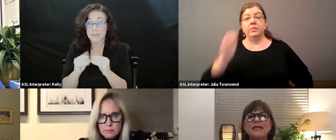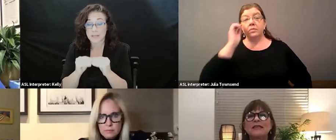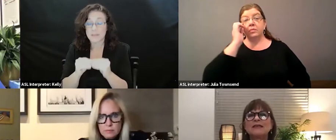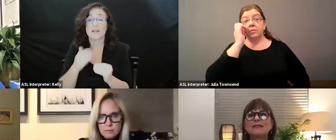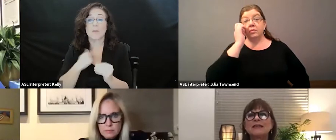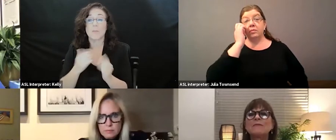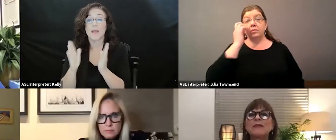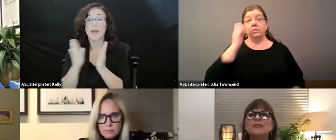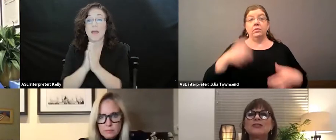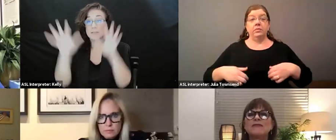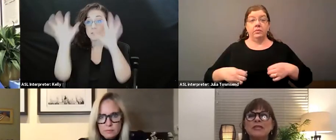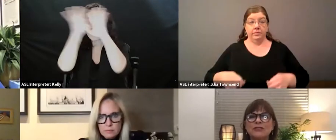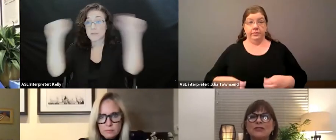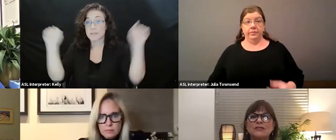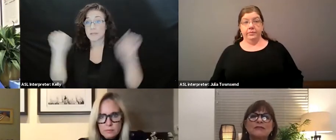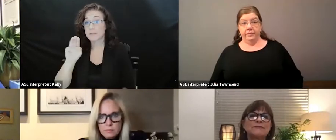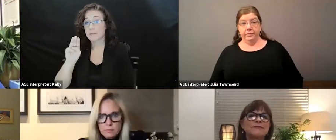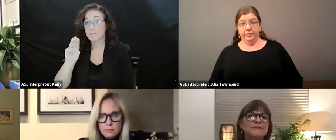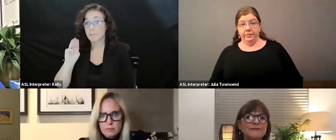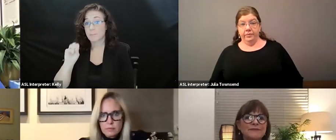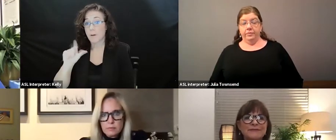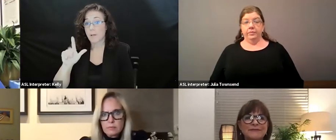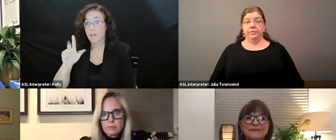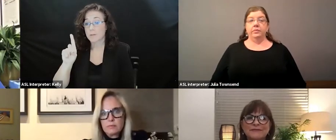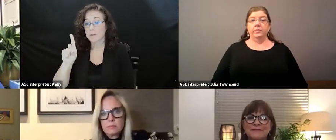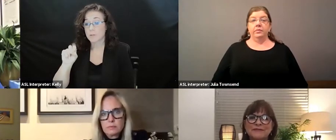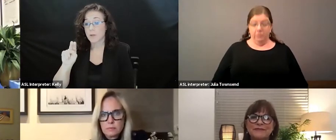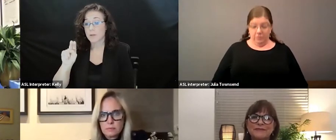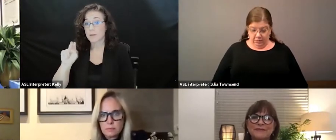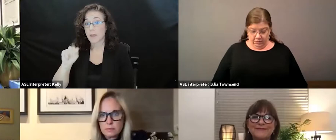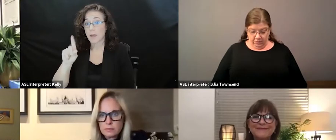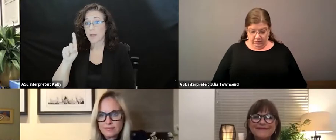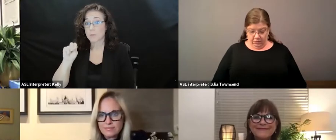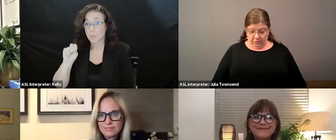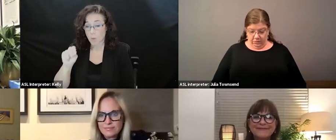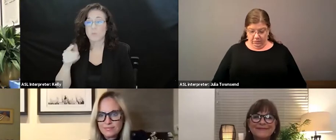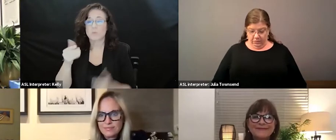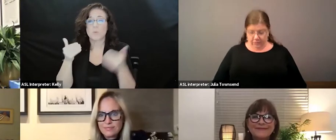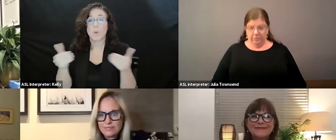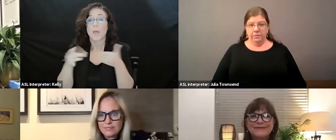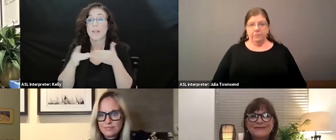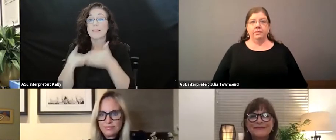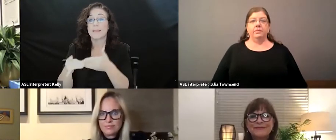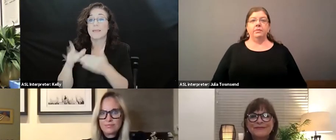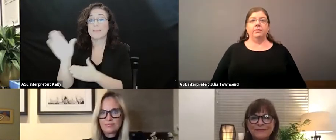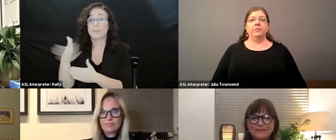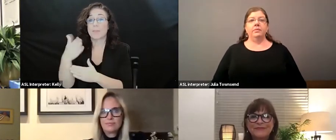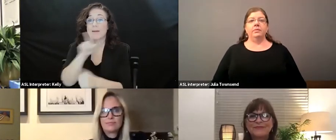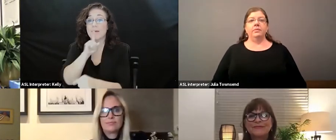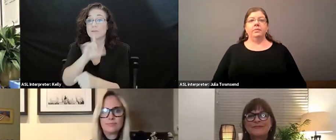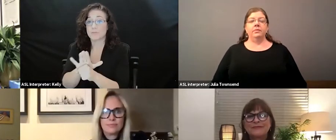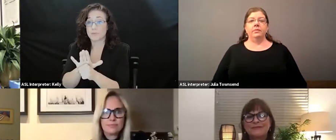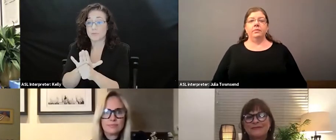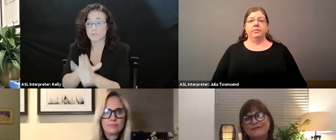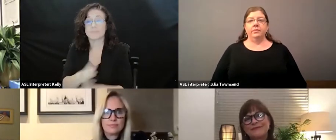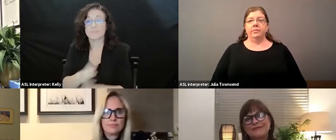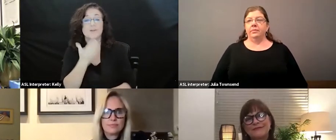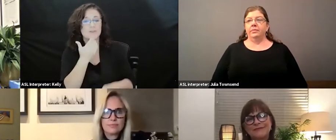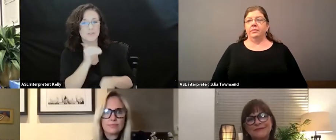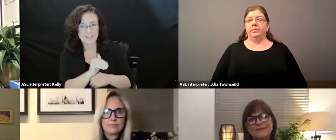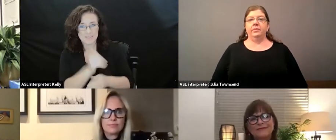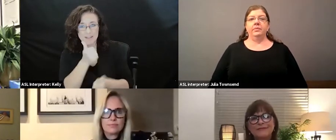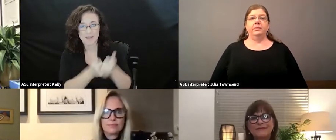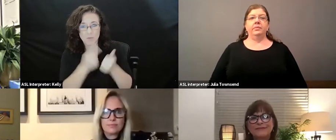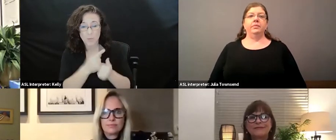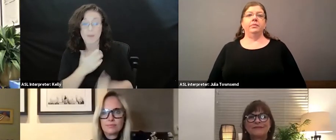please lead us in the pledge of allegiance thank you good evening everyone buenas noches and please put your